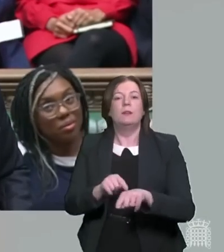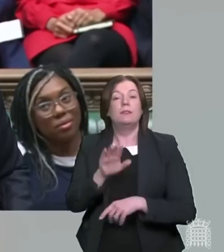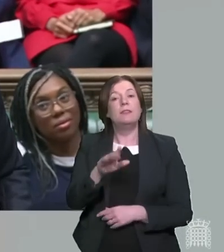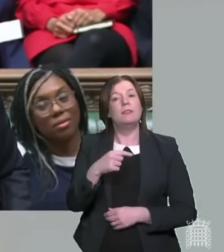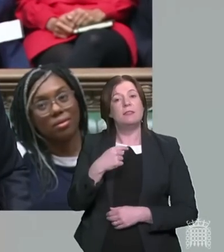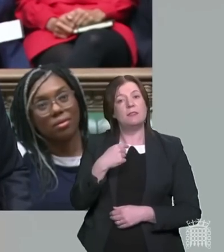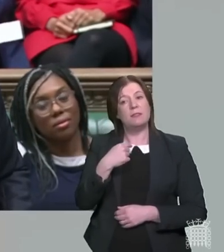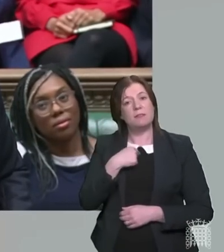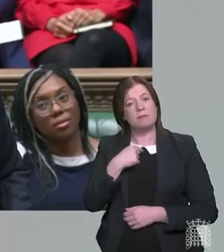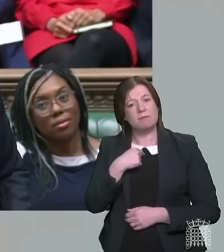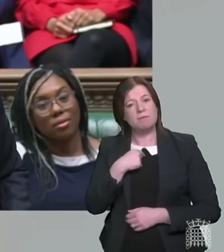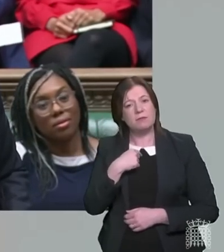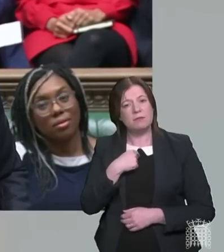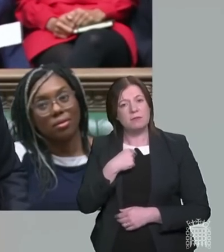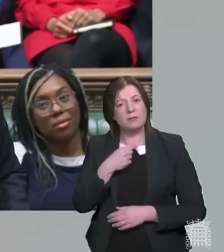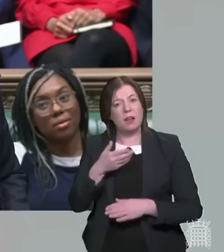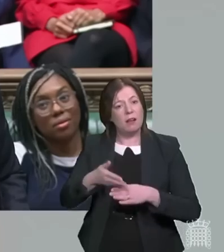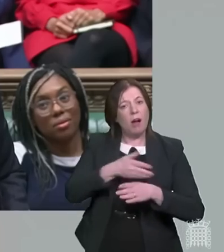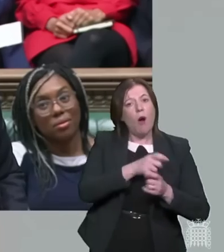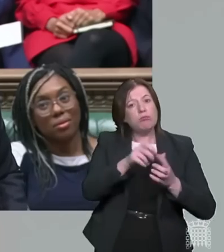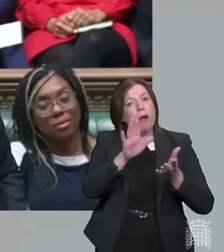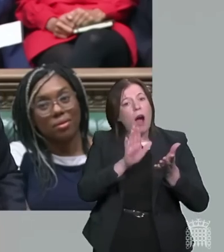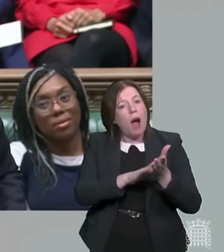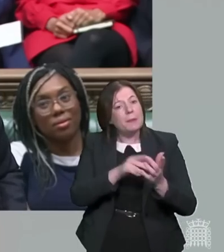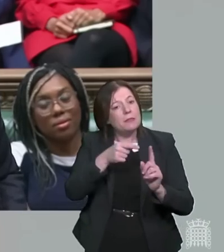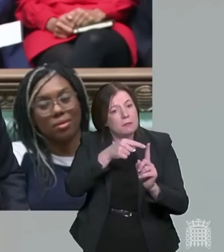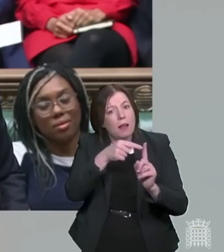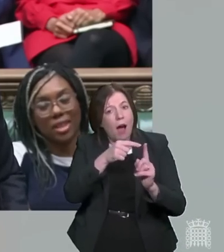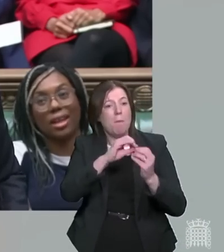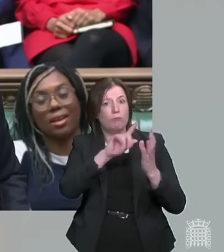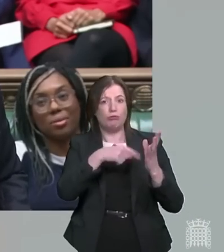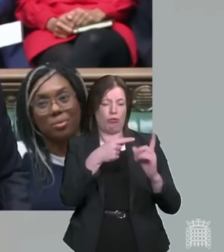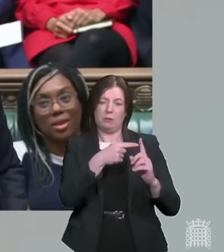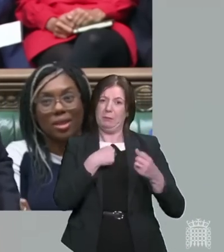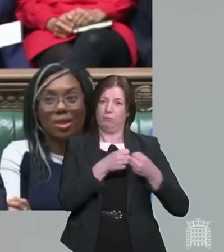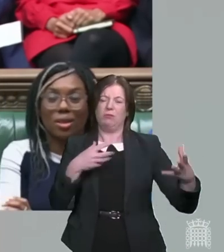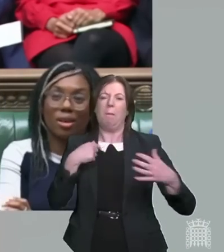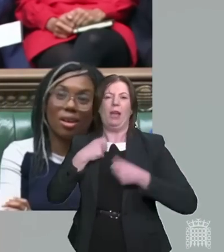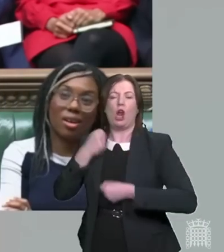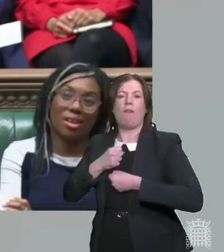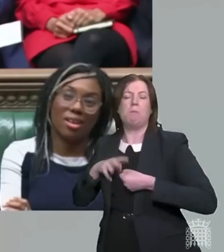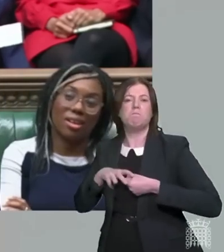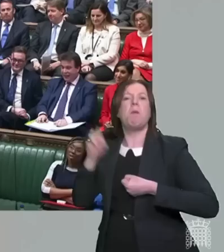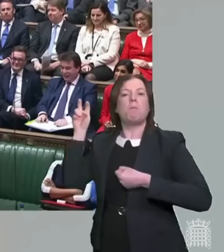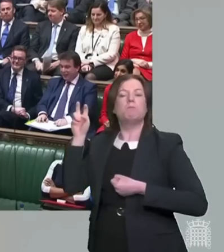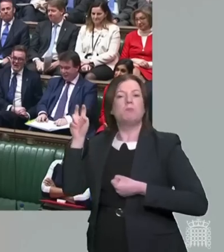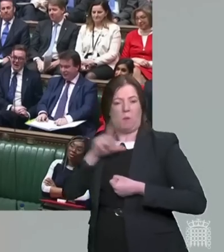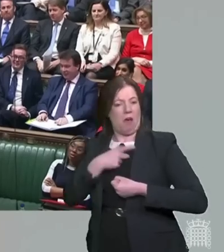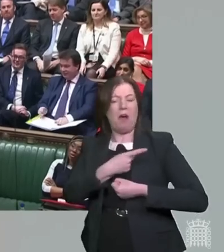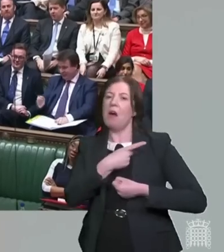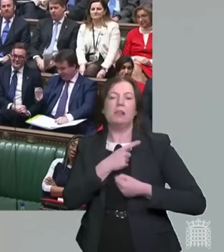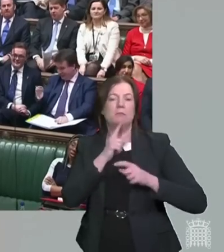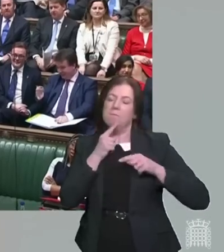When I disagreed fundamentally with the previous Prime Minister, I resigned from the government. But for